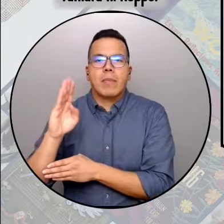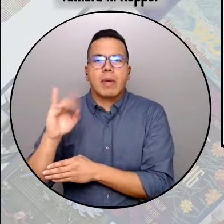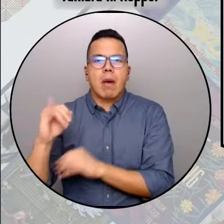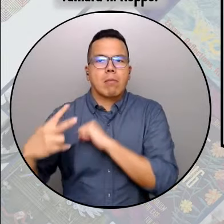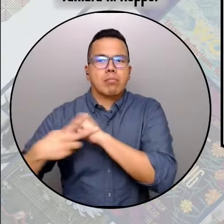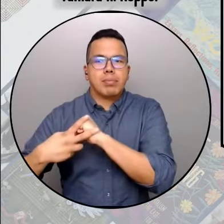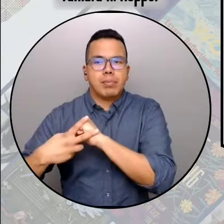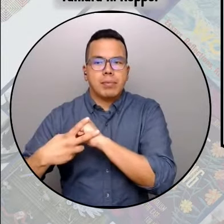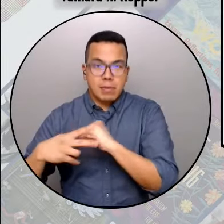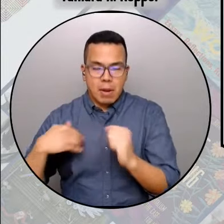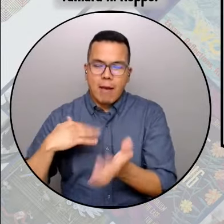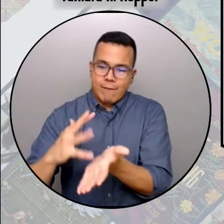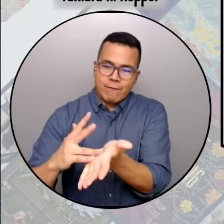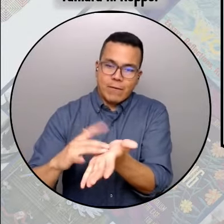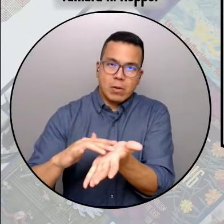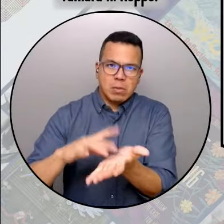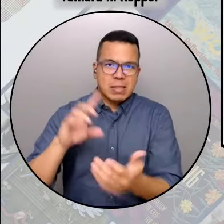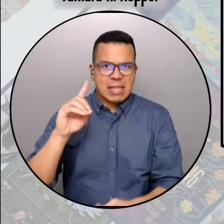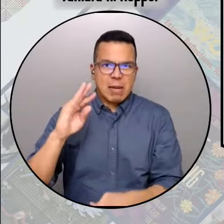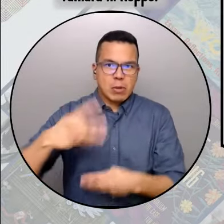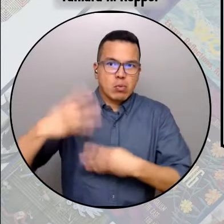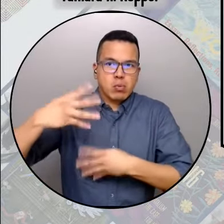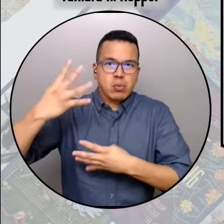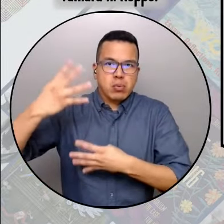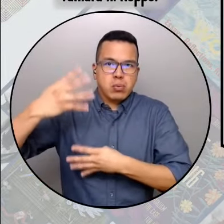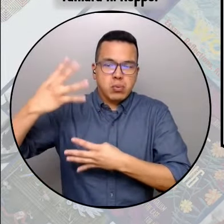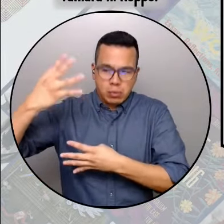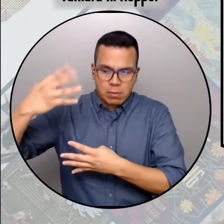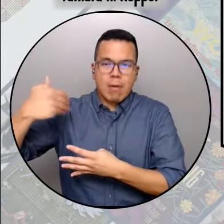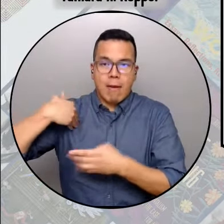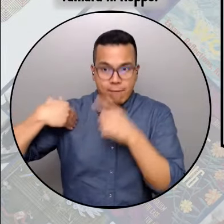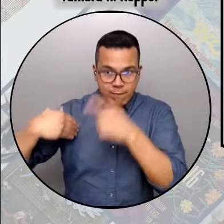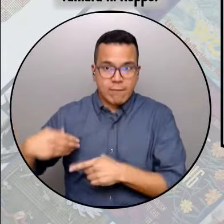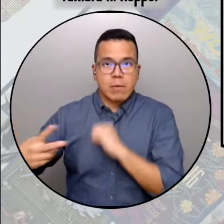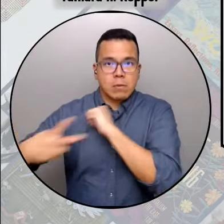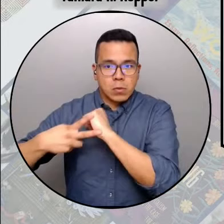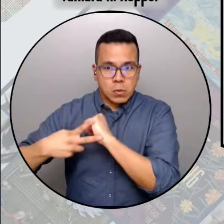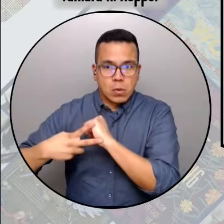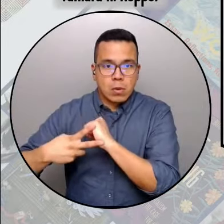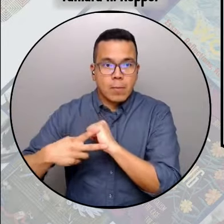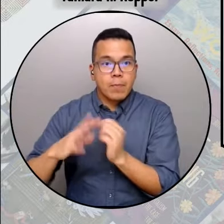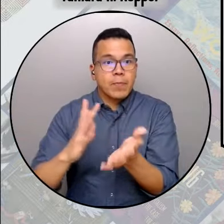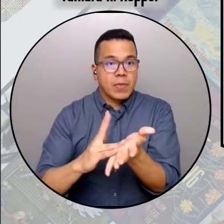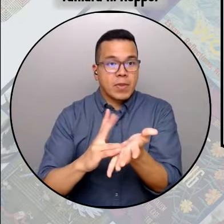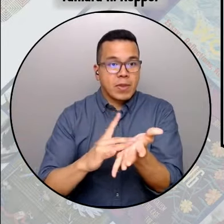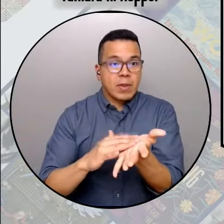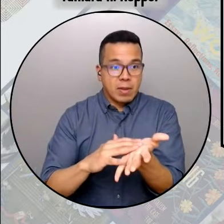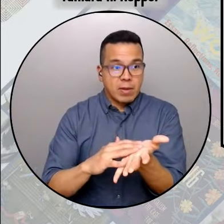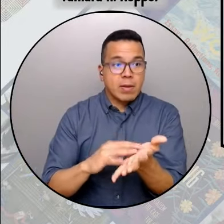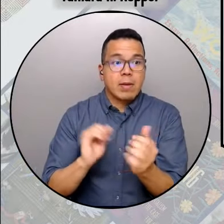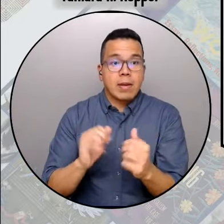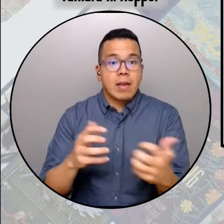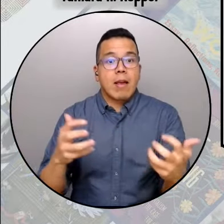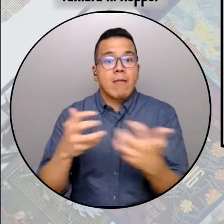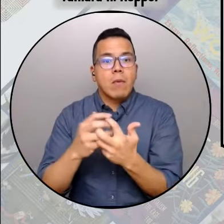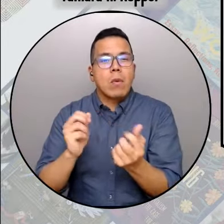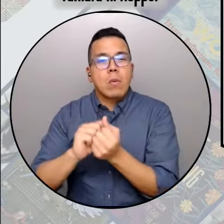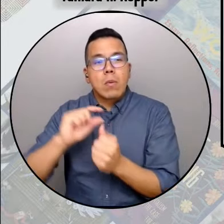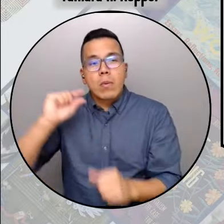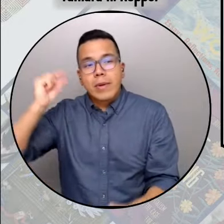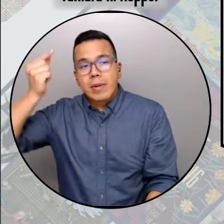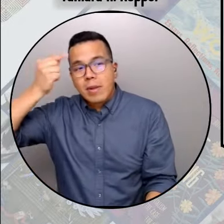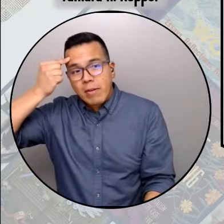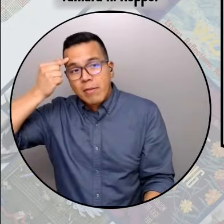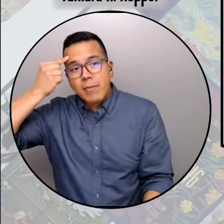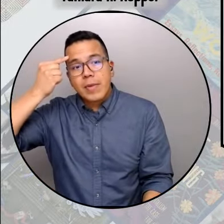there's a fingerprint database. But what you have is fingerprints of those arrested by law enforcement can be matched against federal criminal immigration